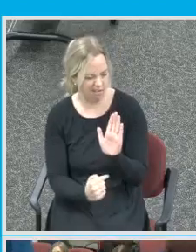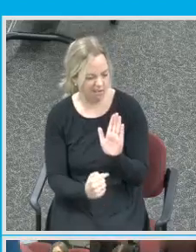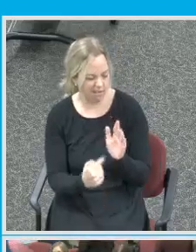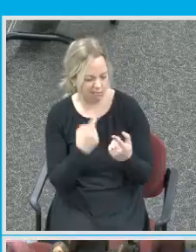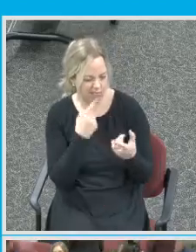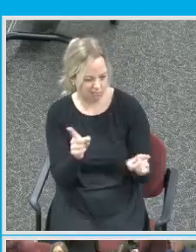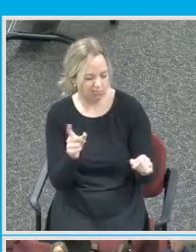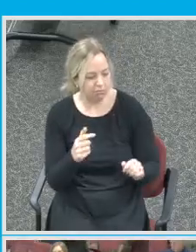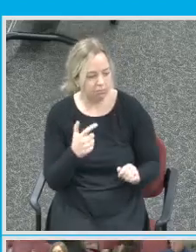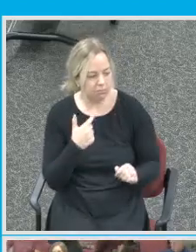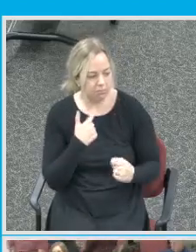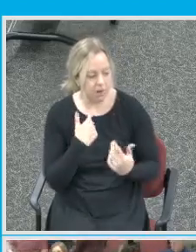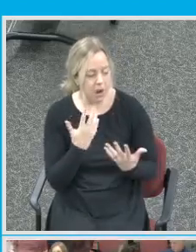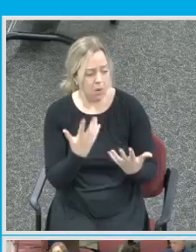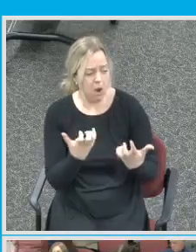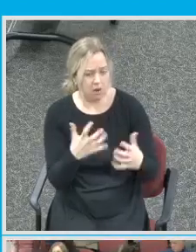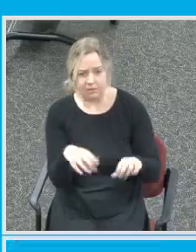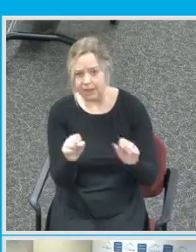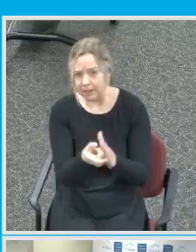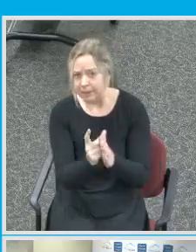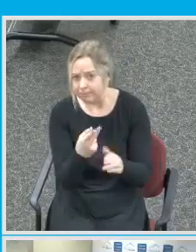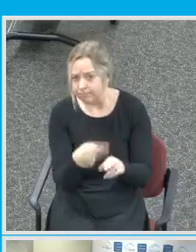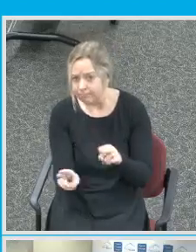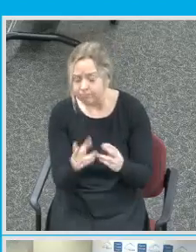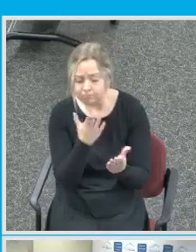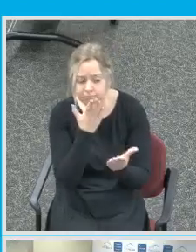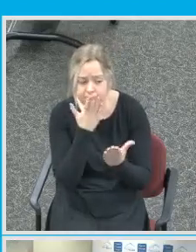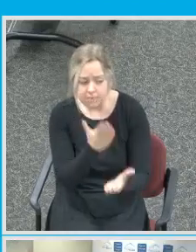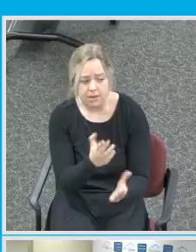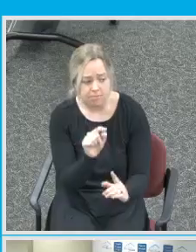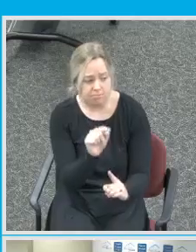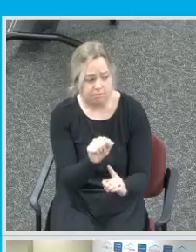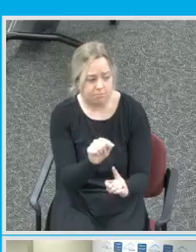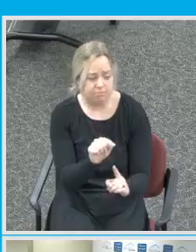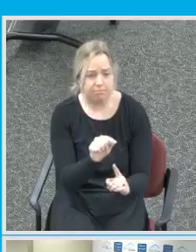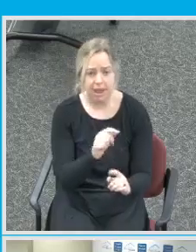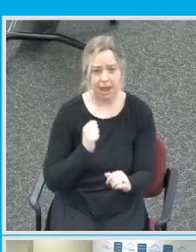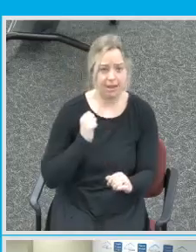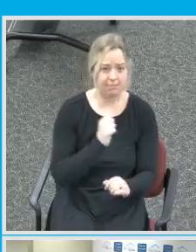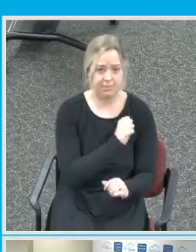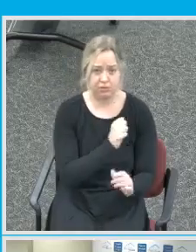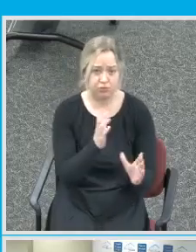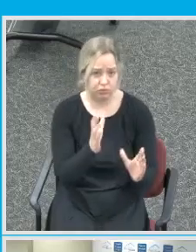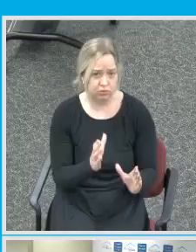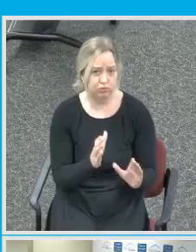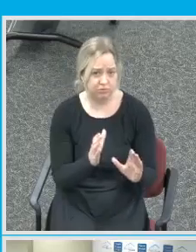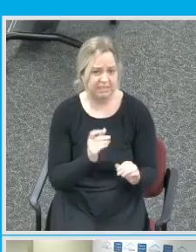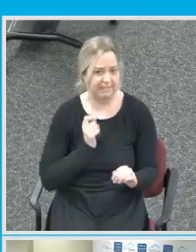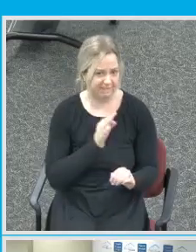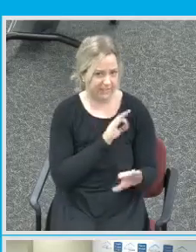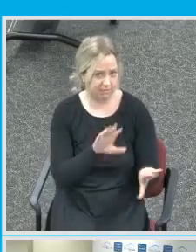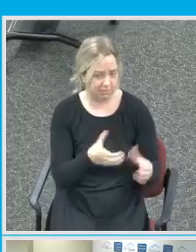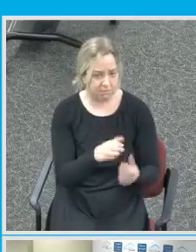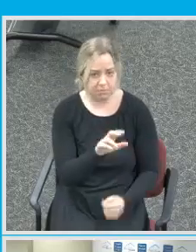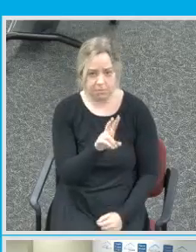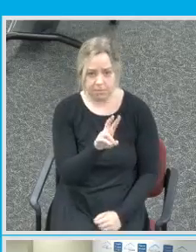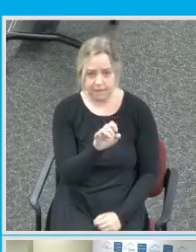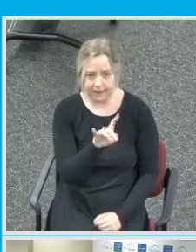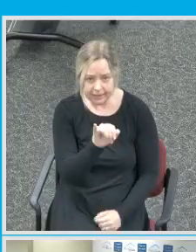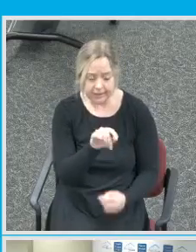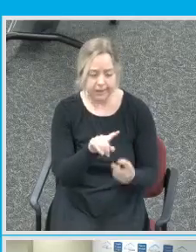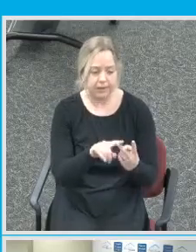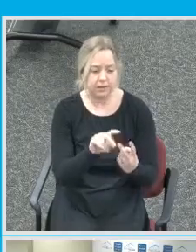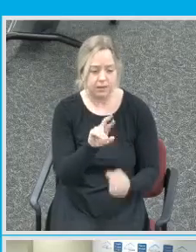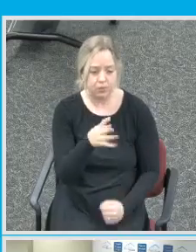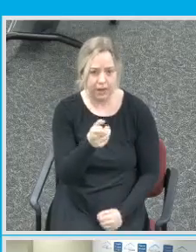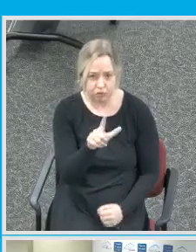did want to take a minute to thank our administration staff, Vicki Bennett,